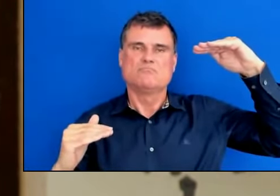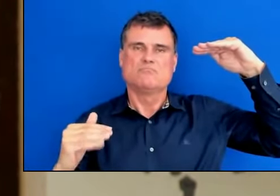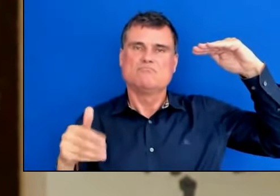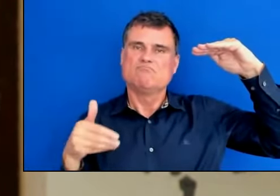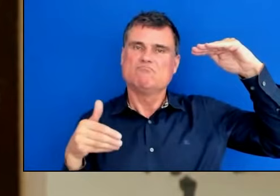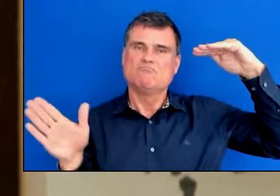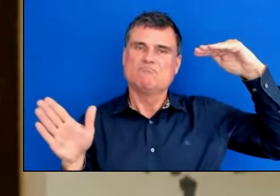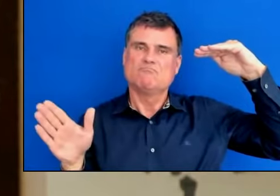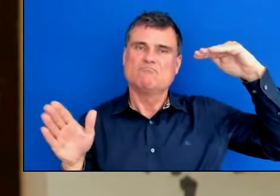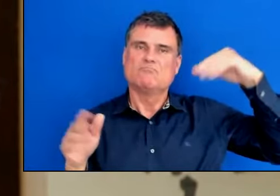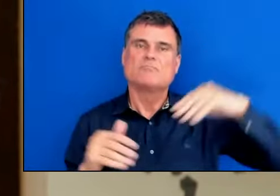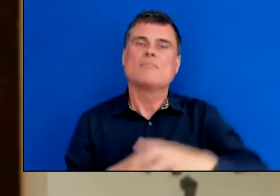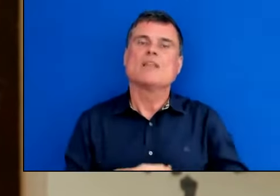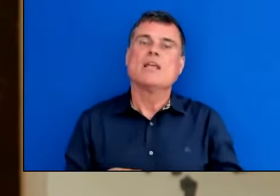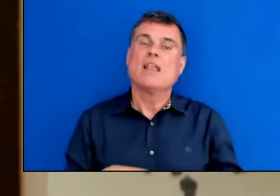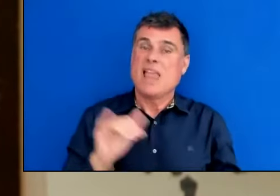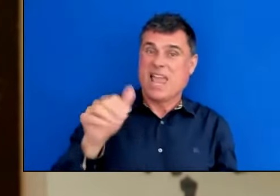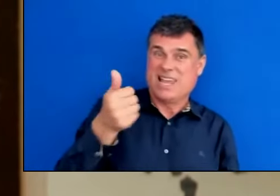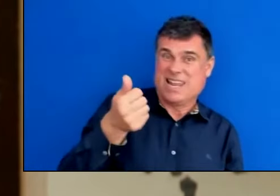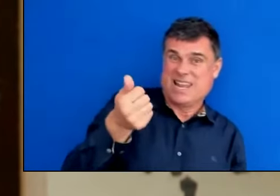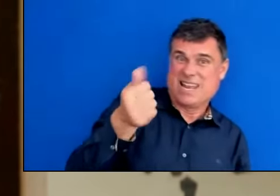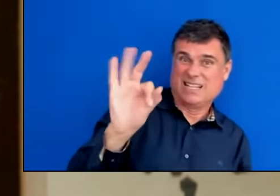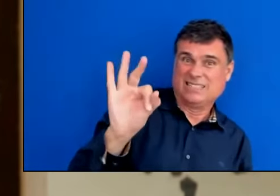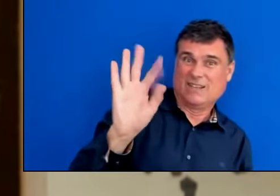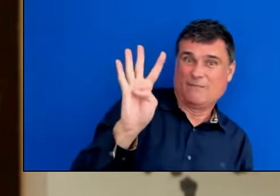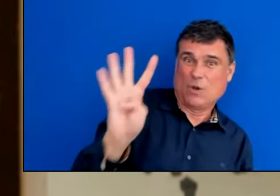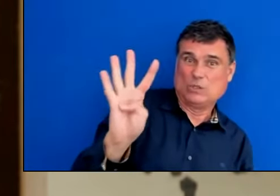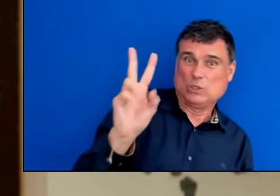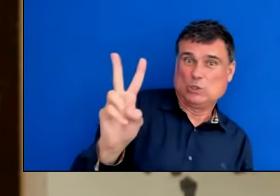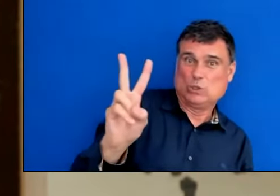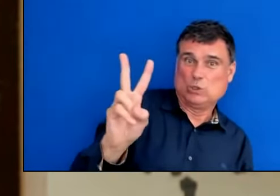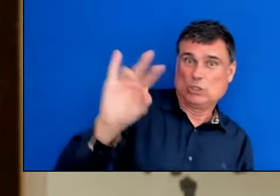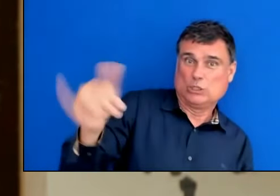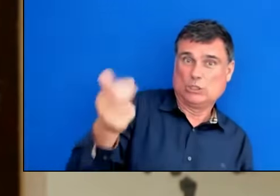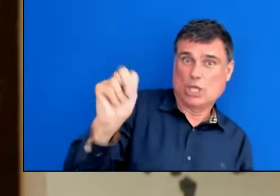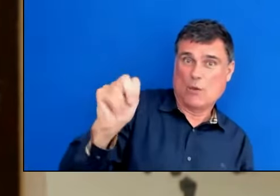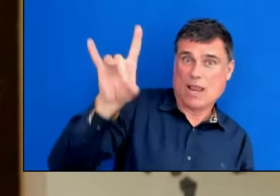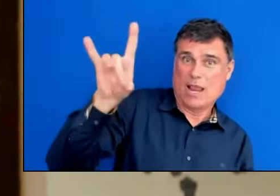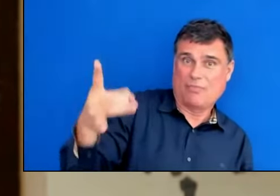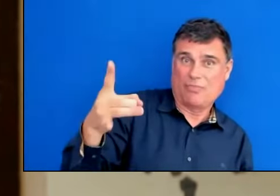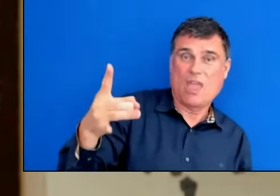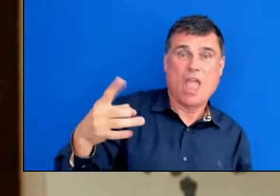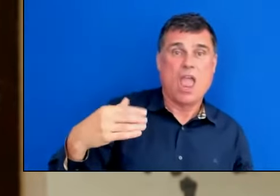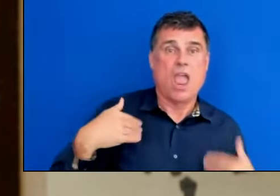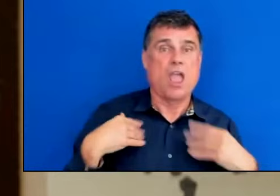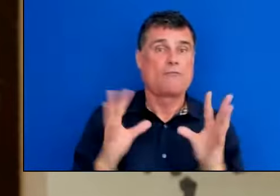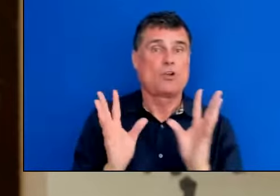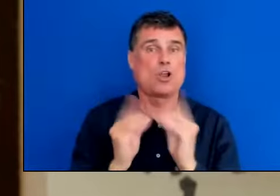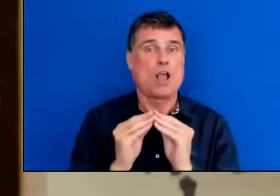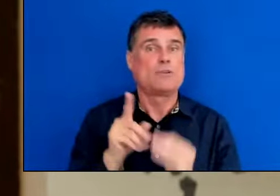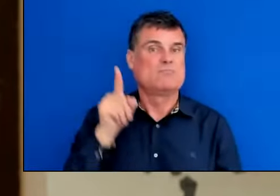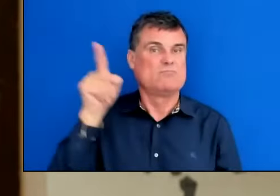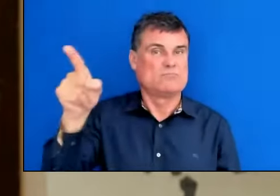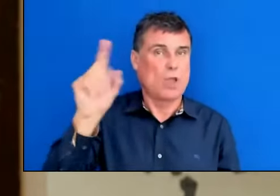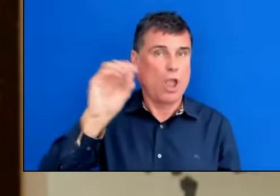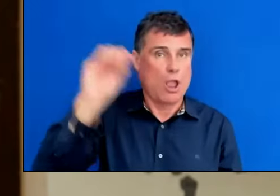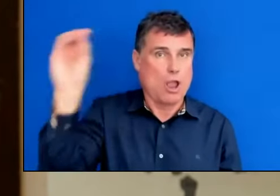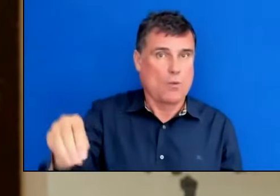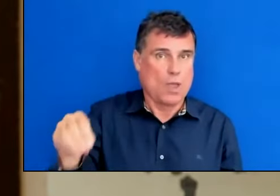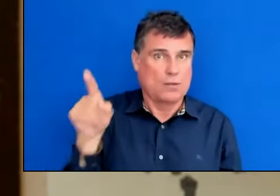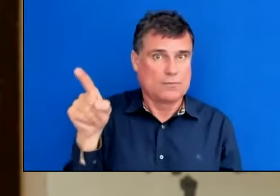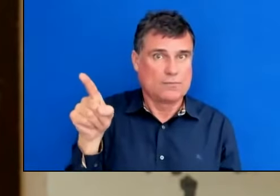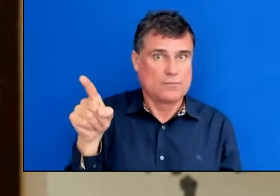On January 8th and 9th, 1942, a conference was held in Ottawa